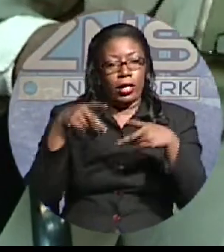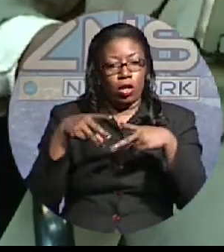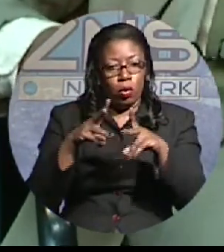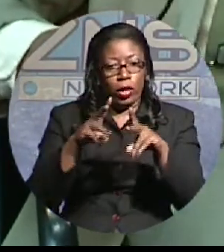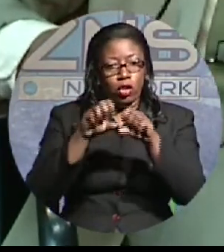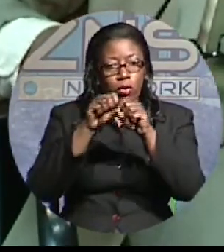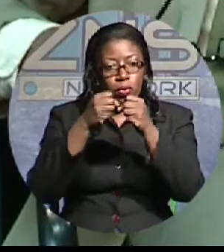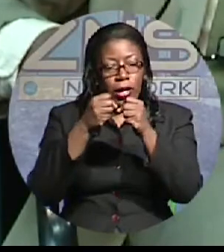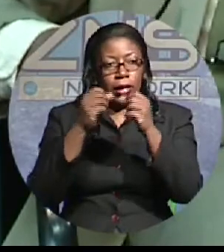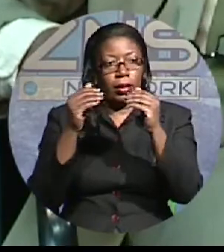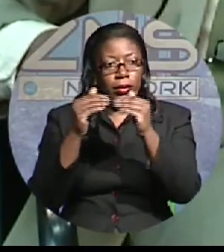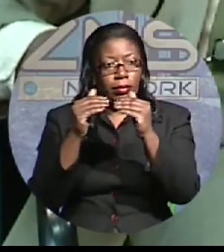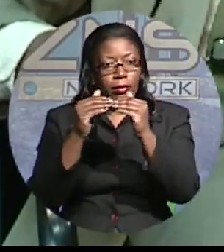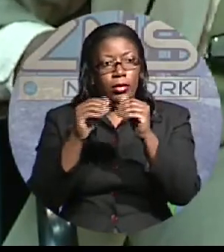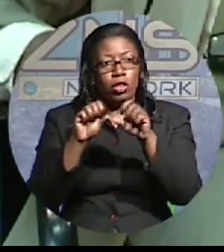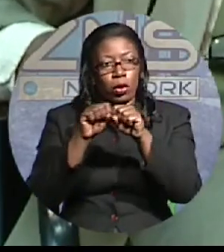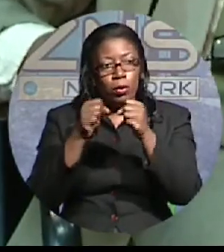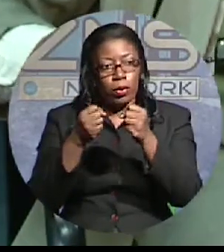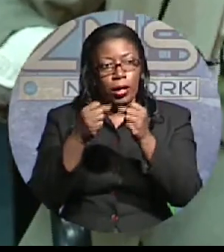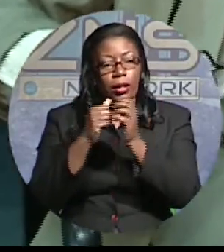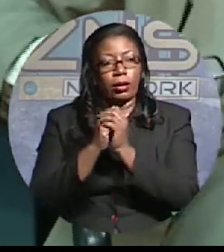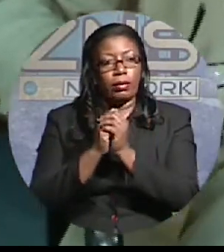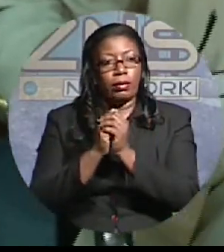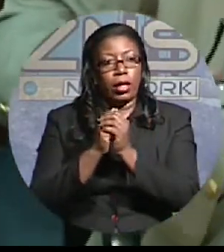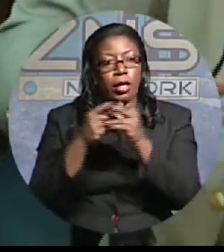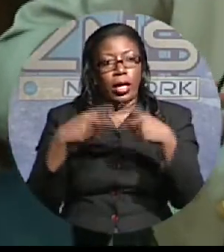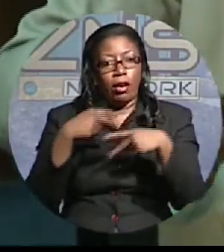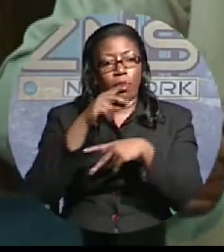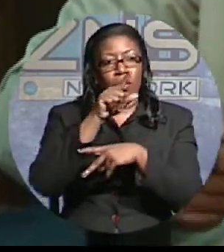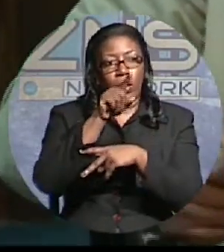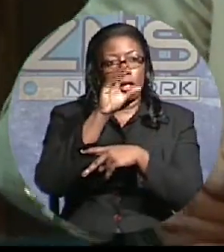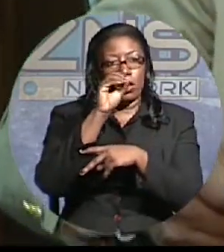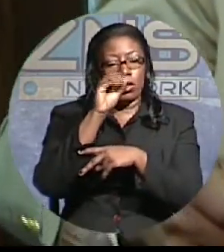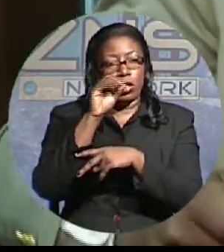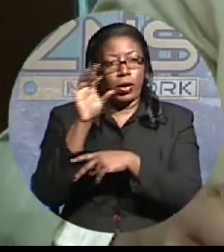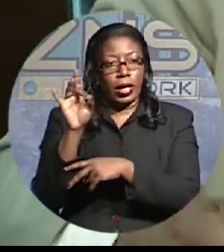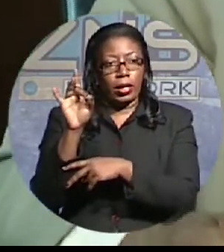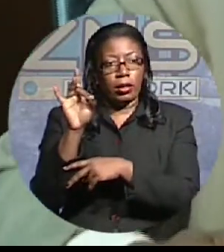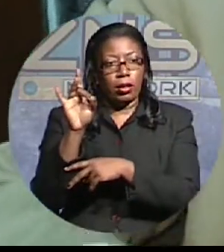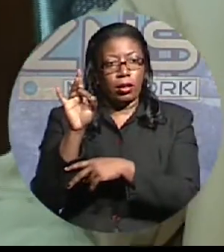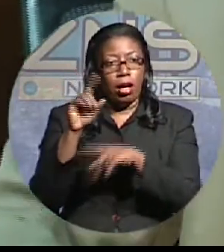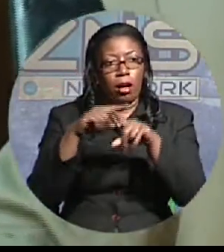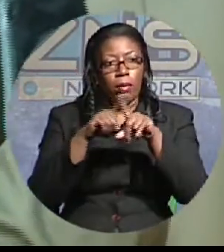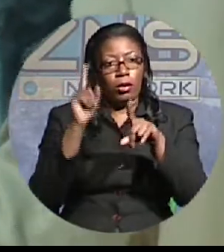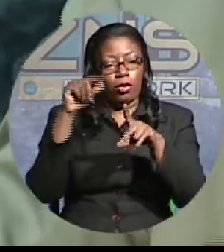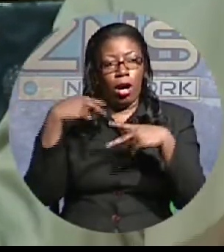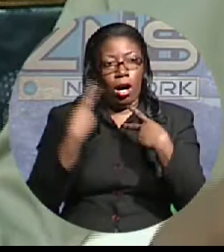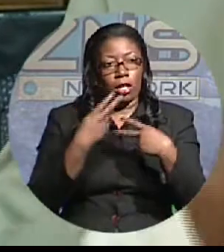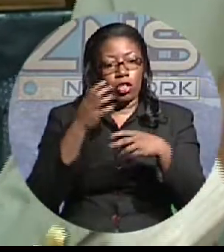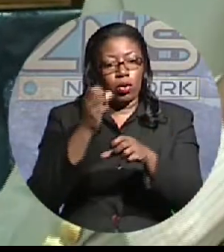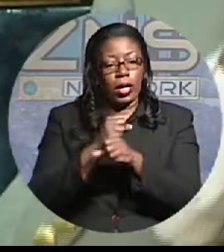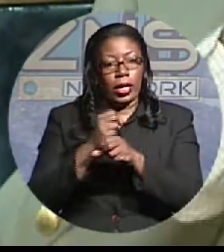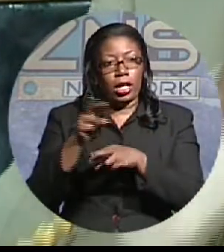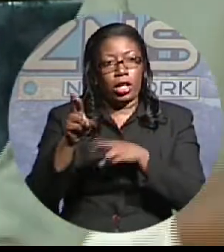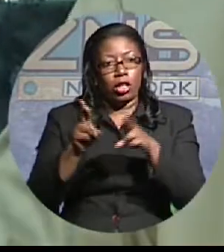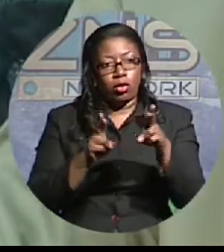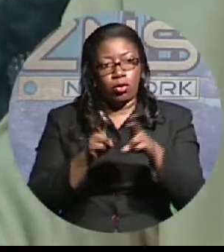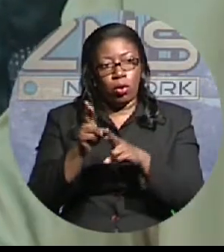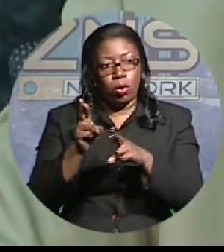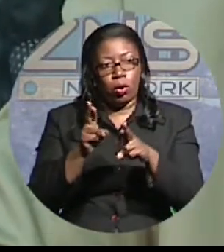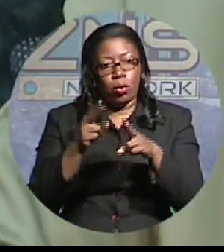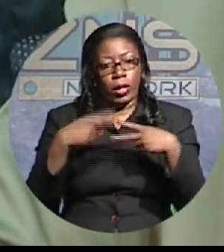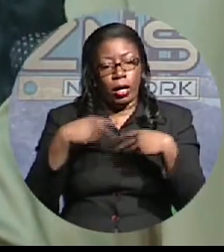tie. So to break the tie, they have 0.008. But for us to get control, we